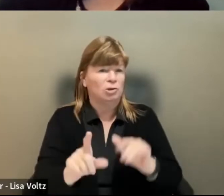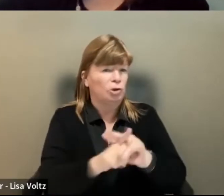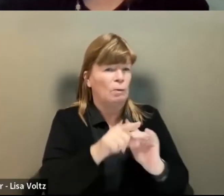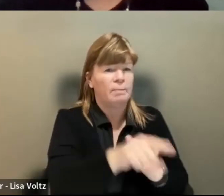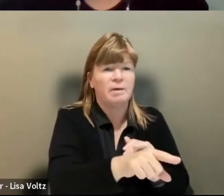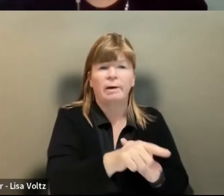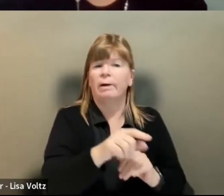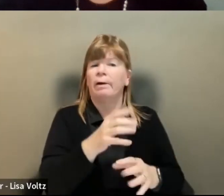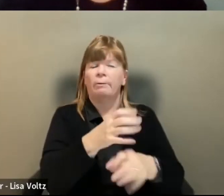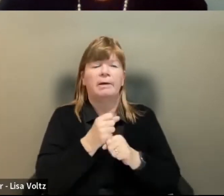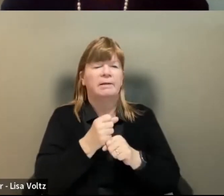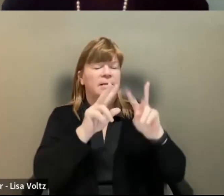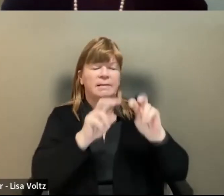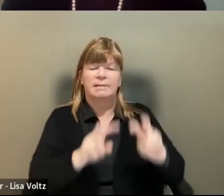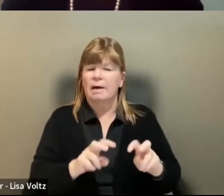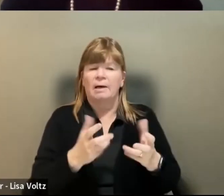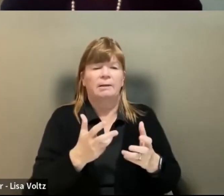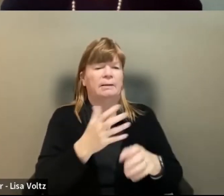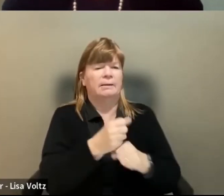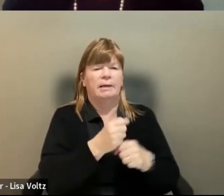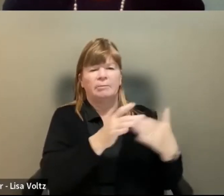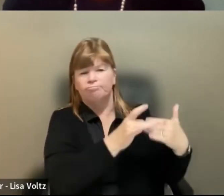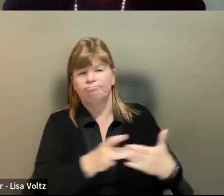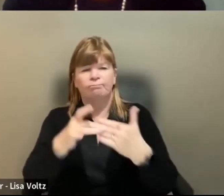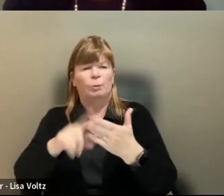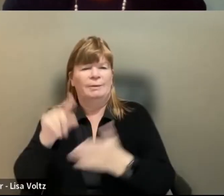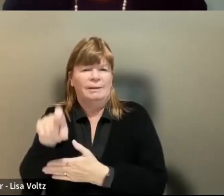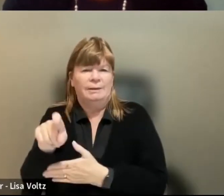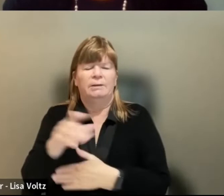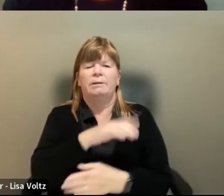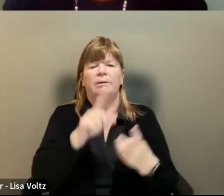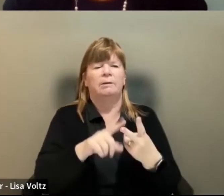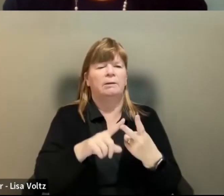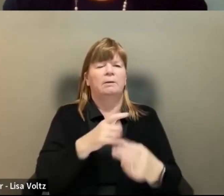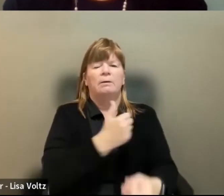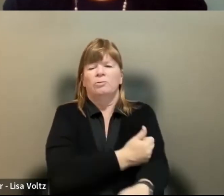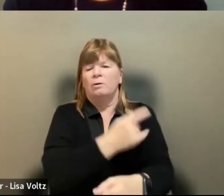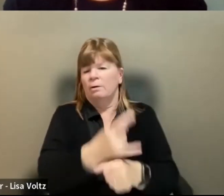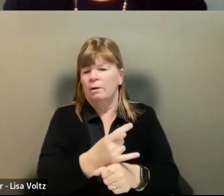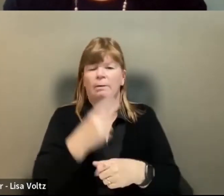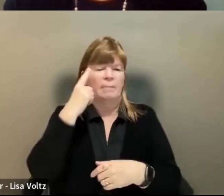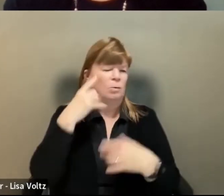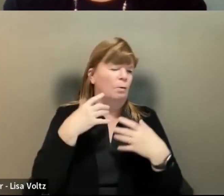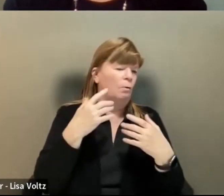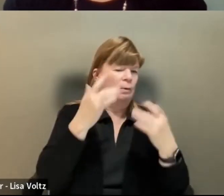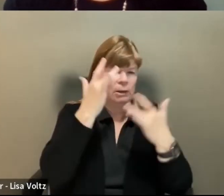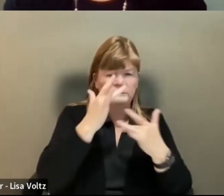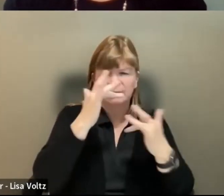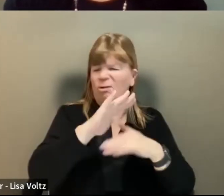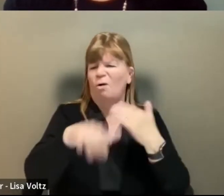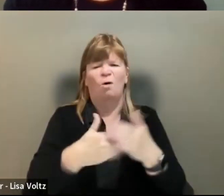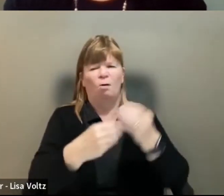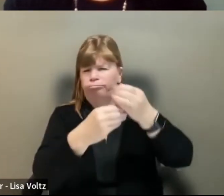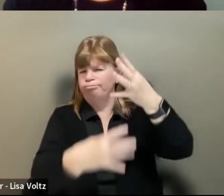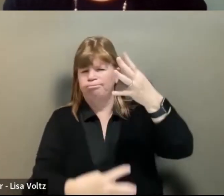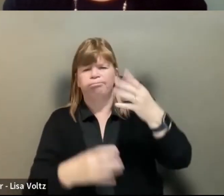and get assessed and get directed to where they need to be. Substance use, mental illness, all of those things